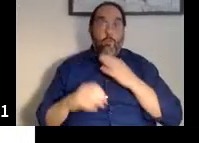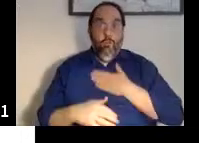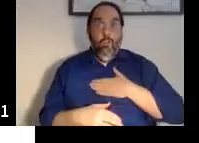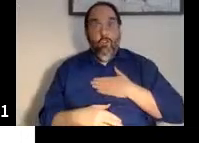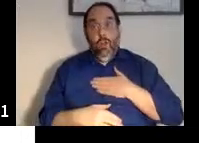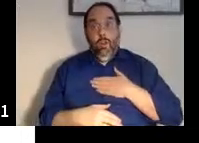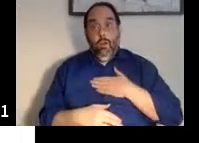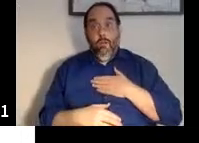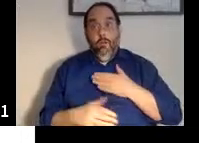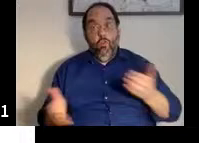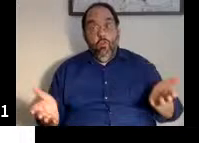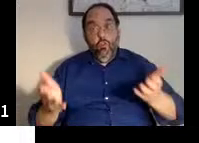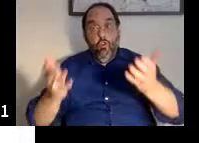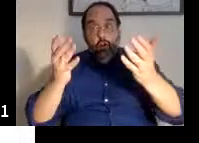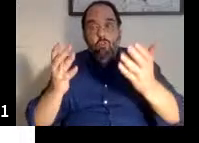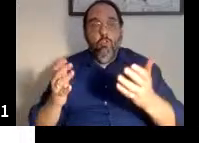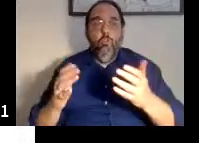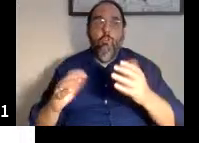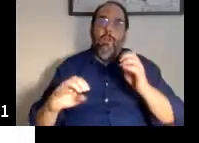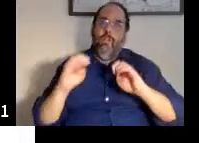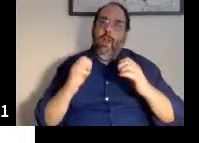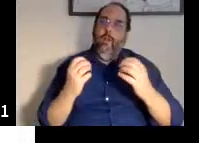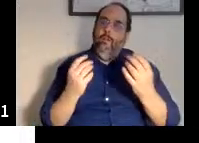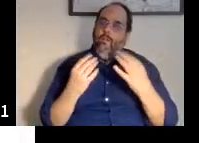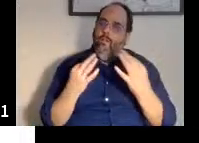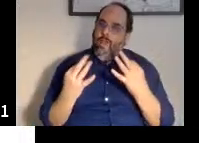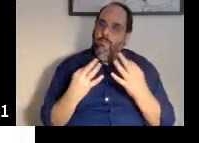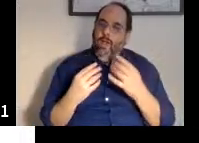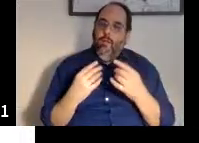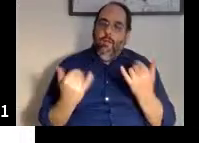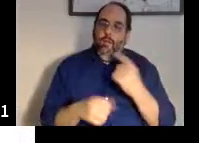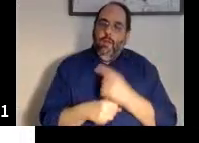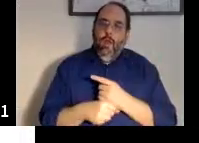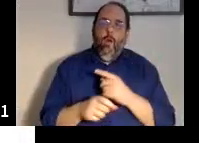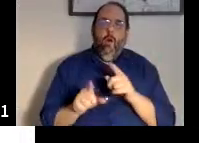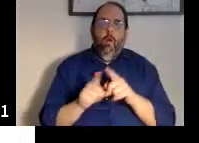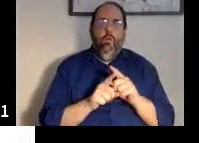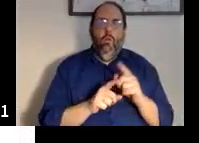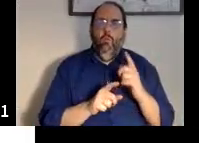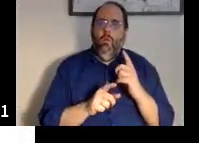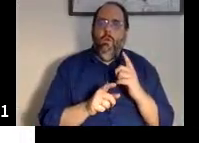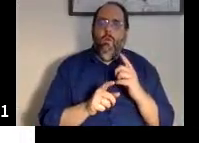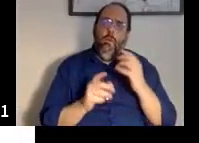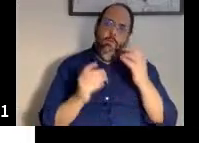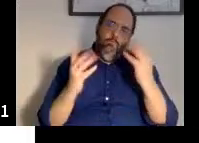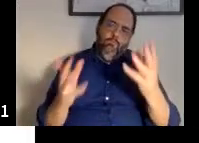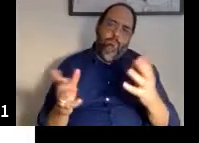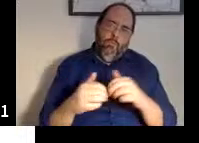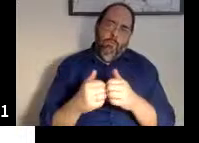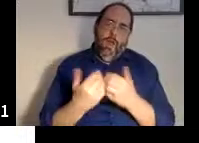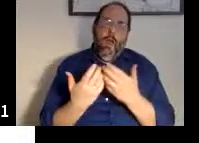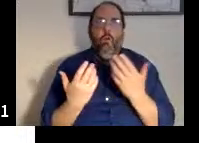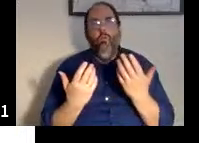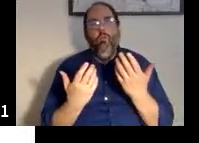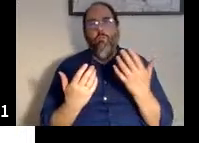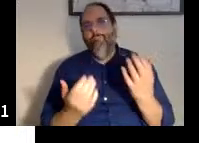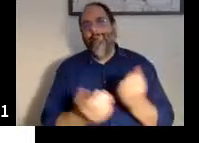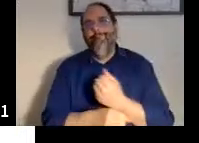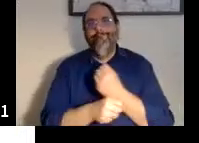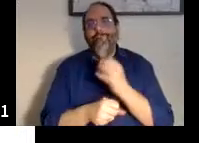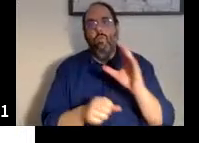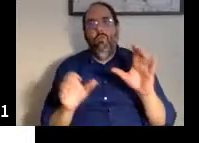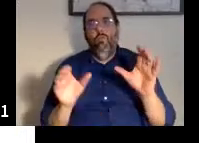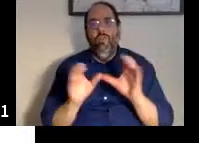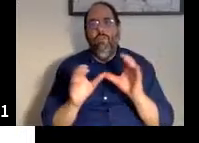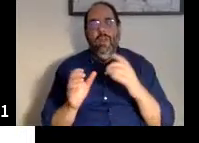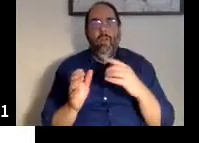strongly encourage you to give us your feedback about today's session. It will also give you information about how to go about obtaining your certificate